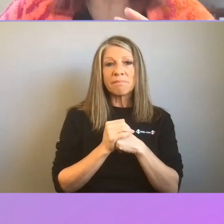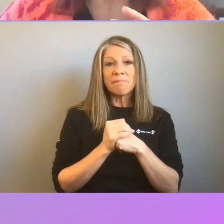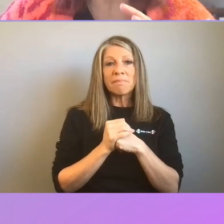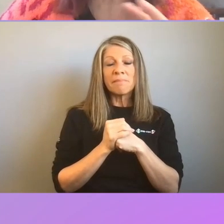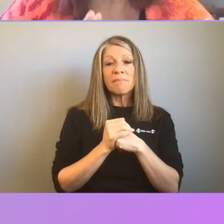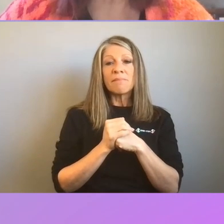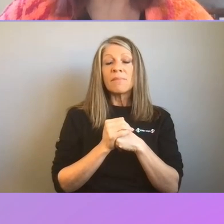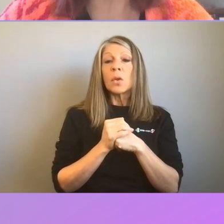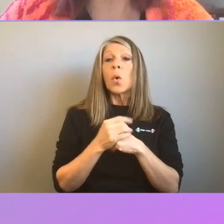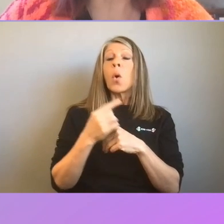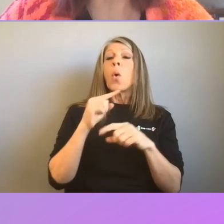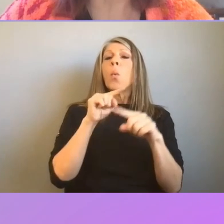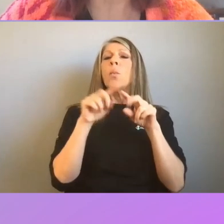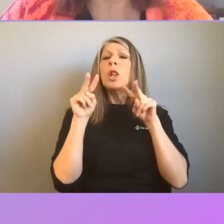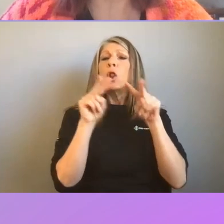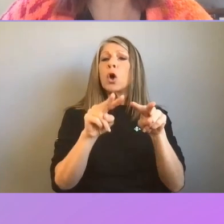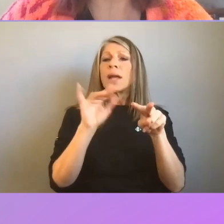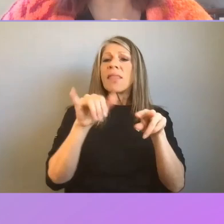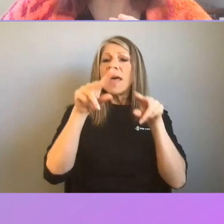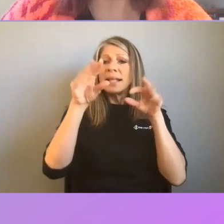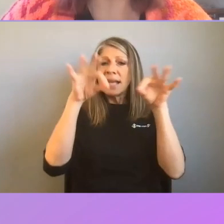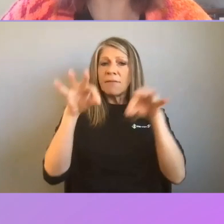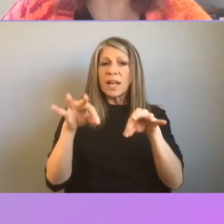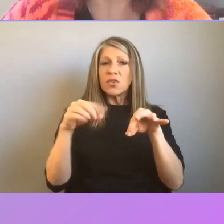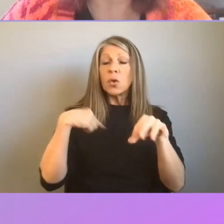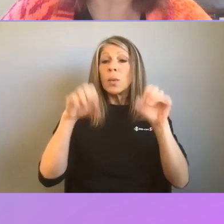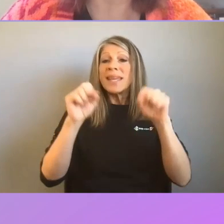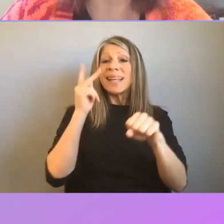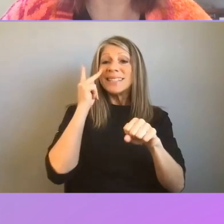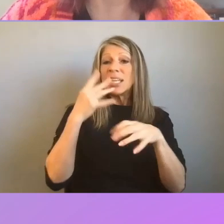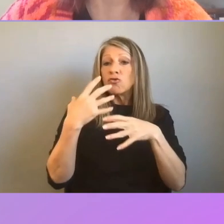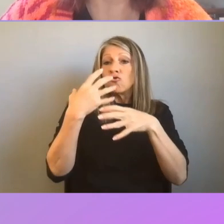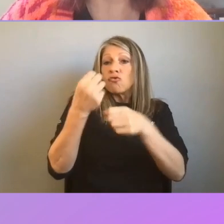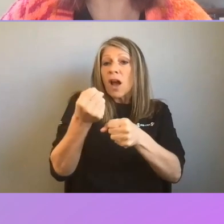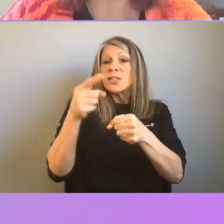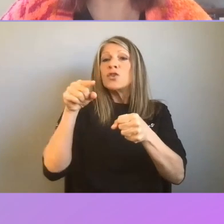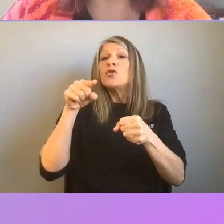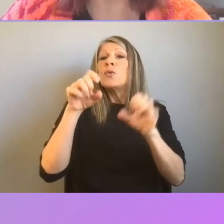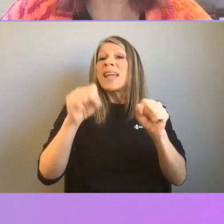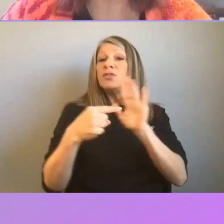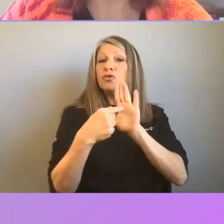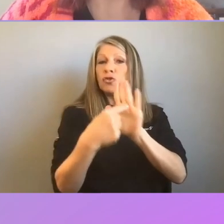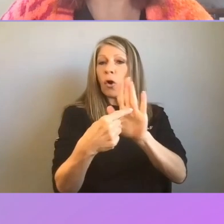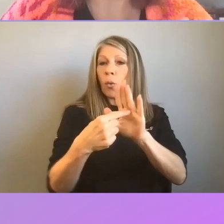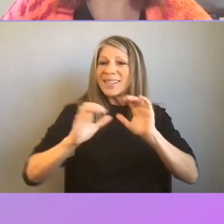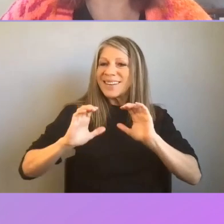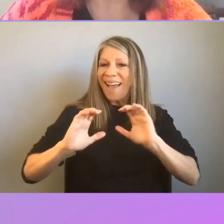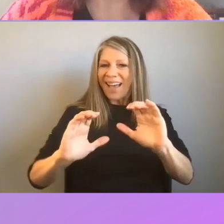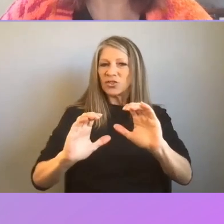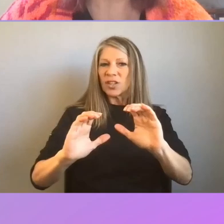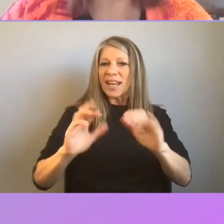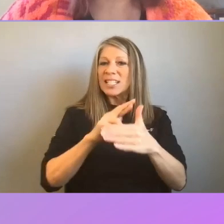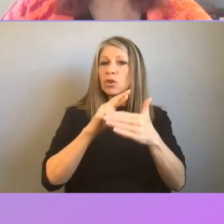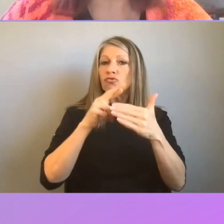So when we look at that definition, we can see that trust is demonstrable. It is an action, it is a